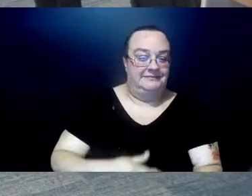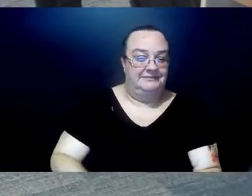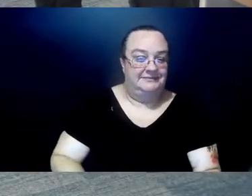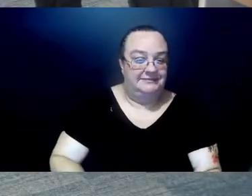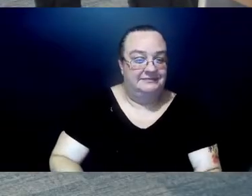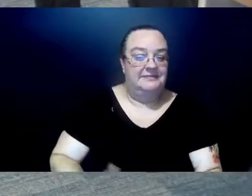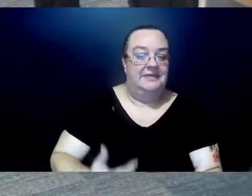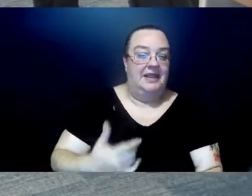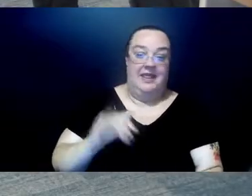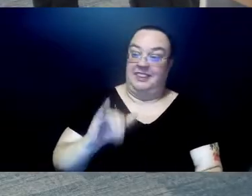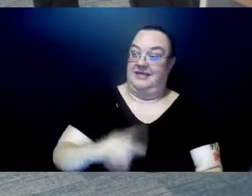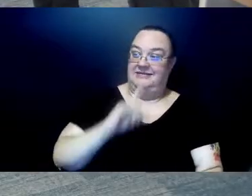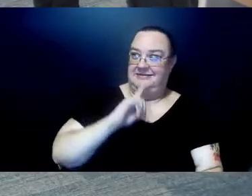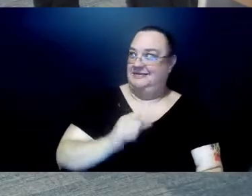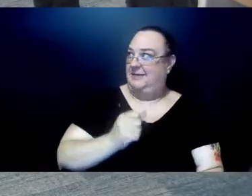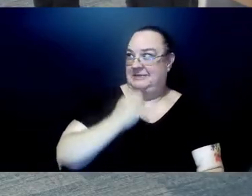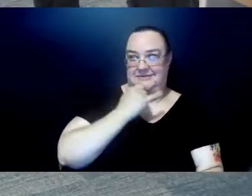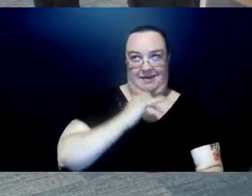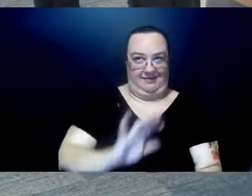This was a mistake.